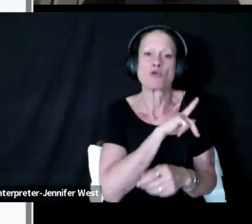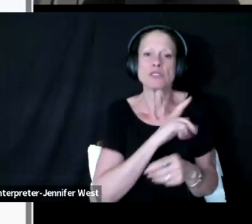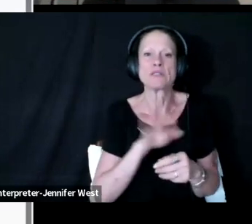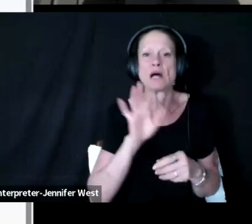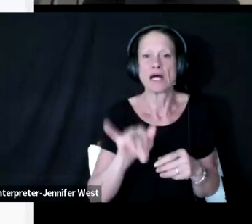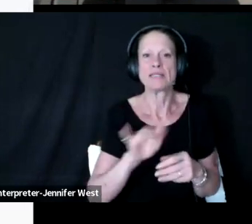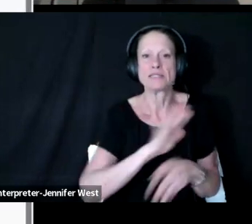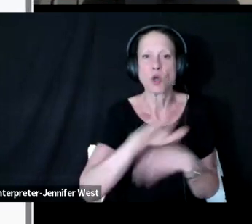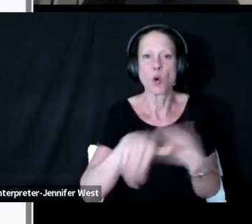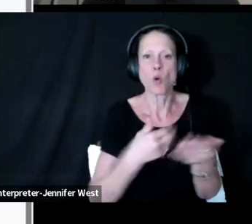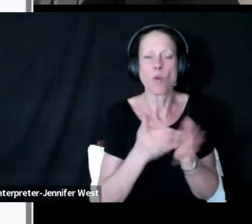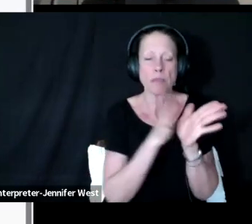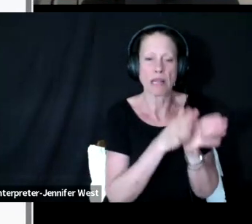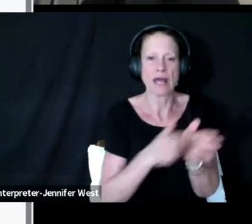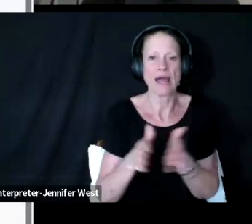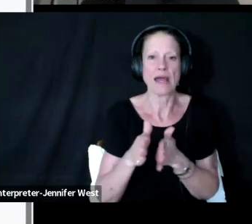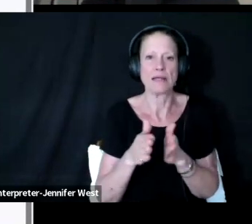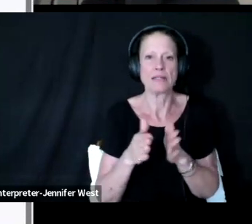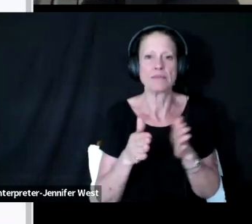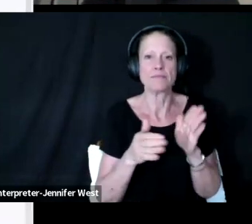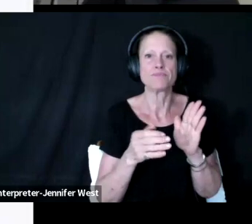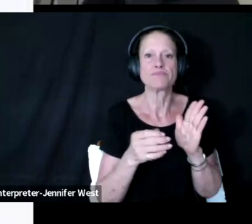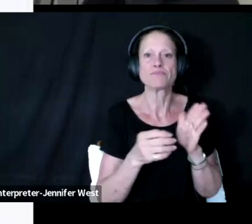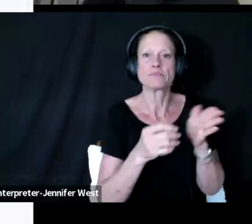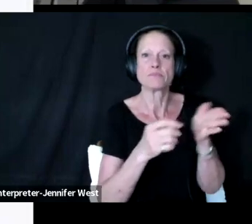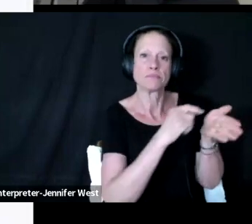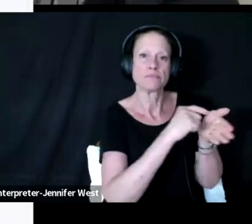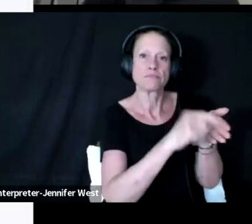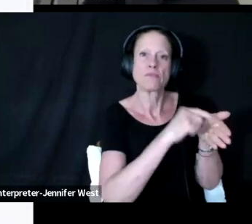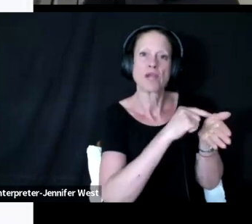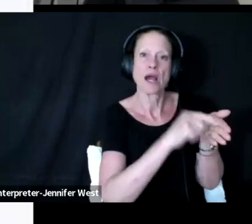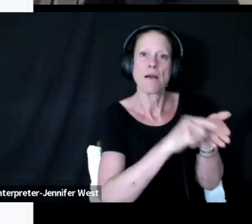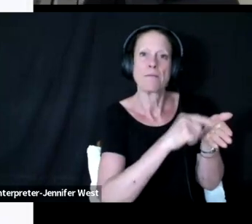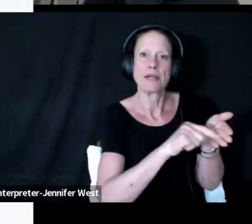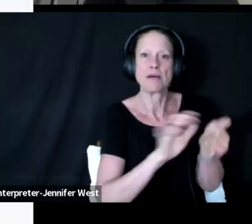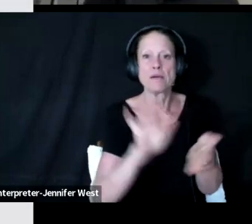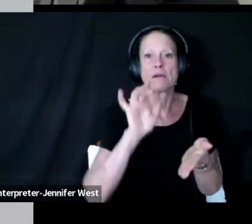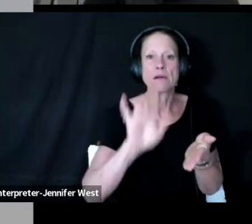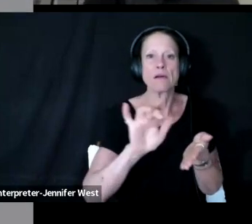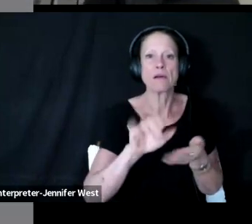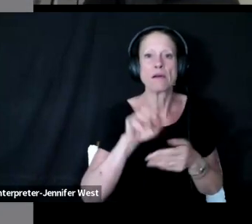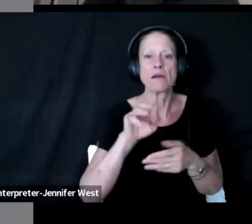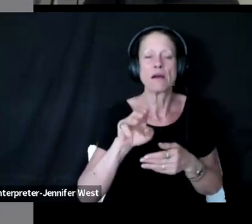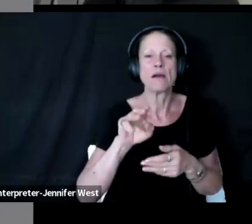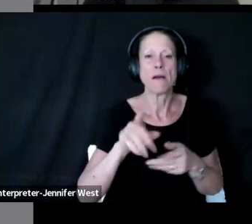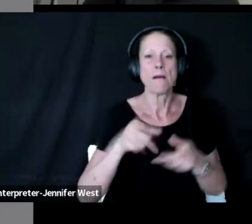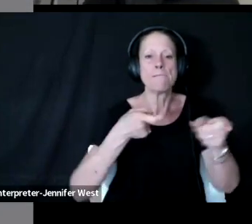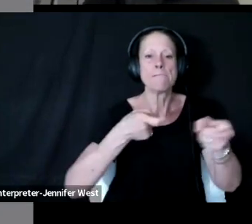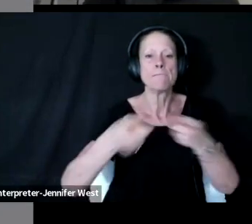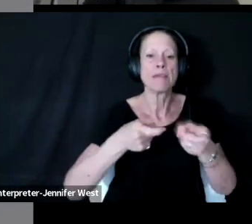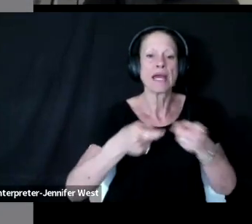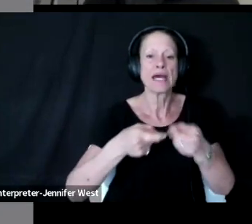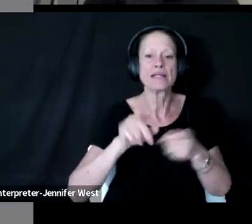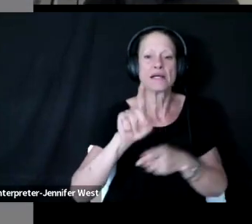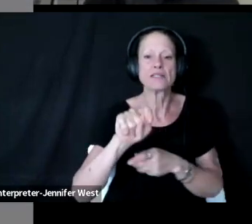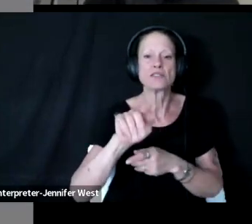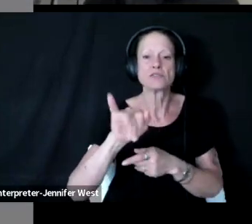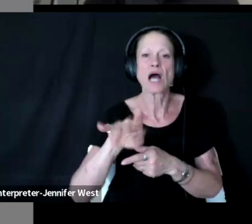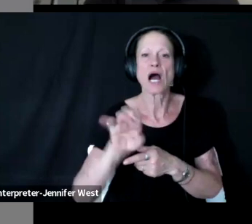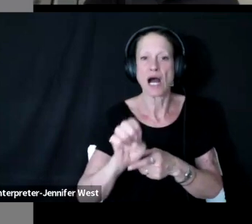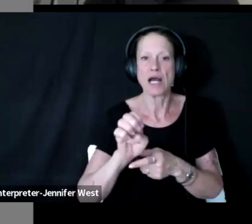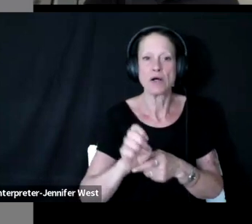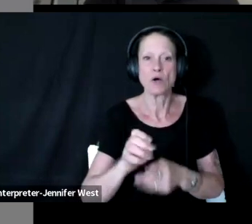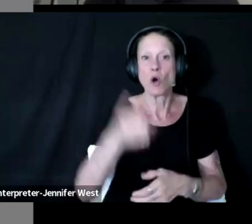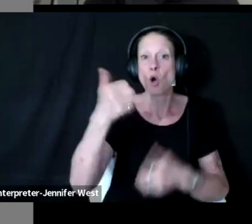And up here, you can go ahead and press Manage Tiles, and you can decide which tiles you